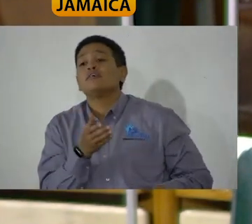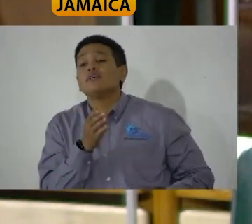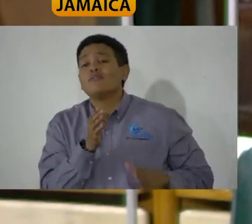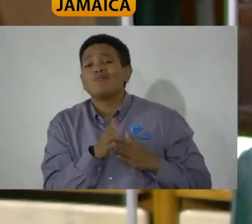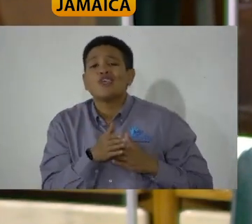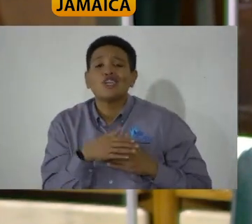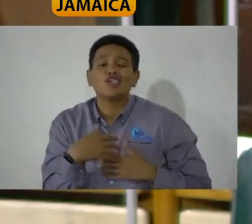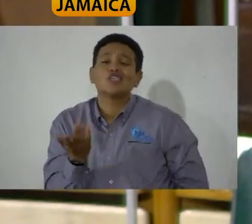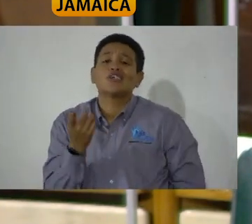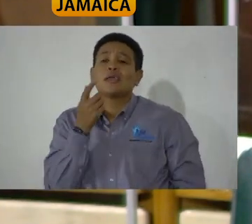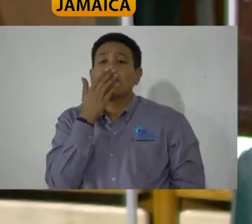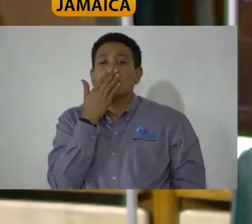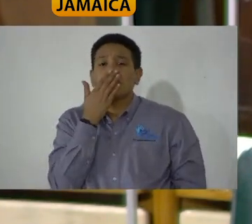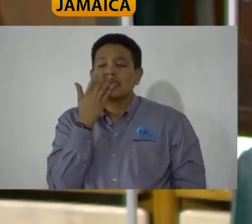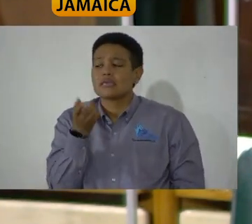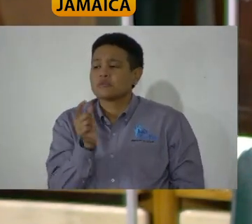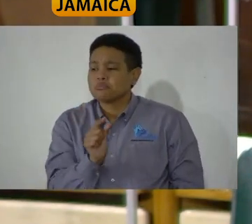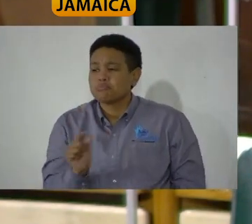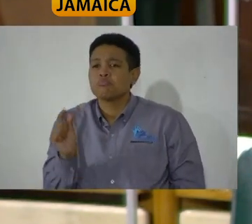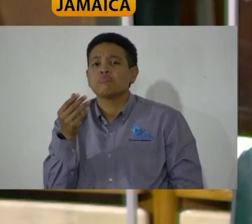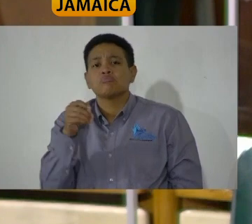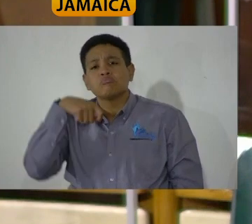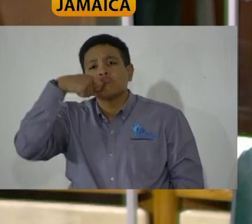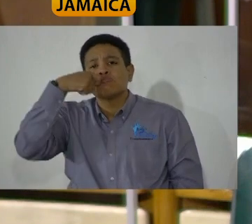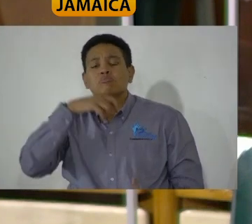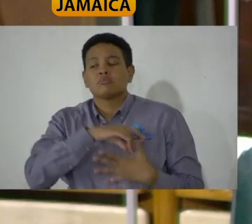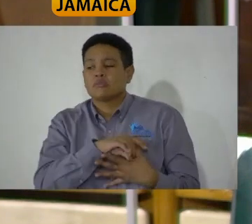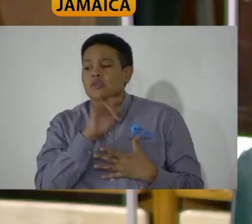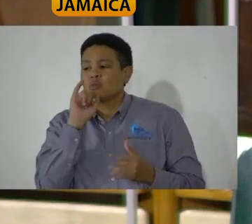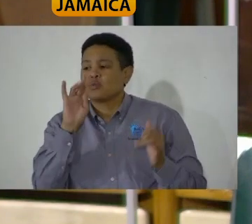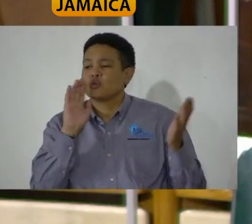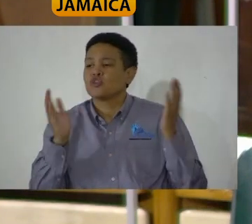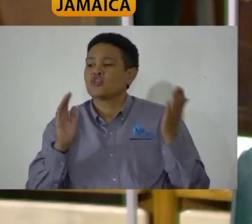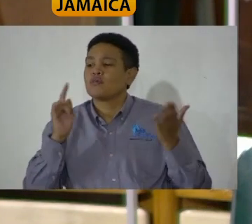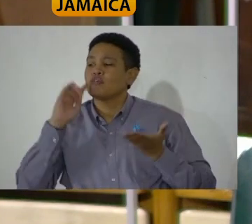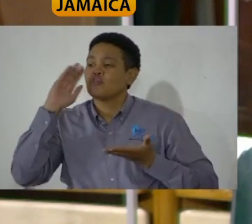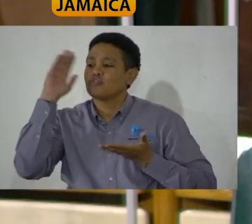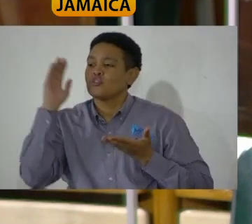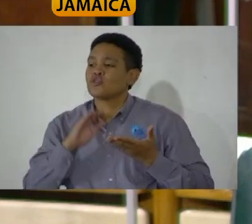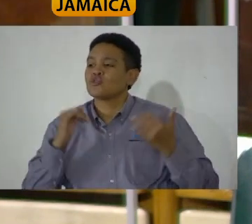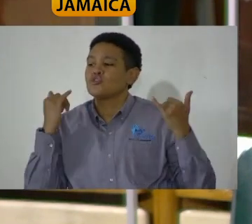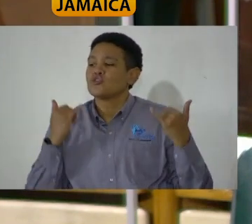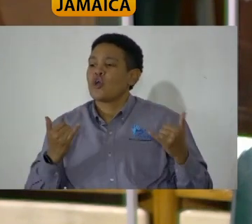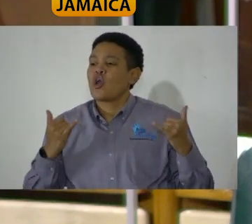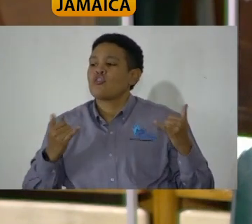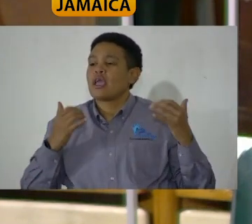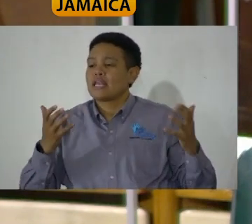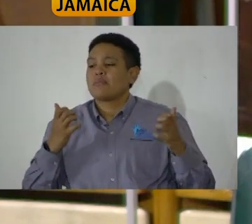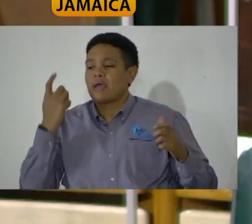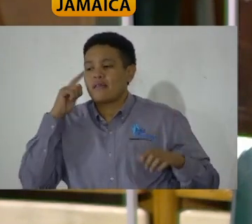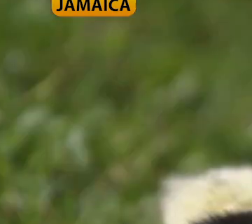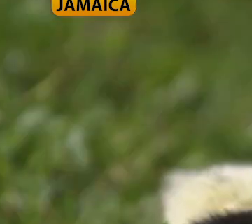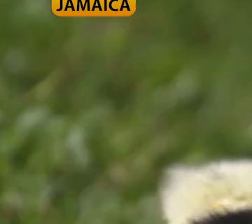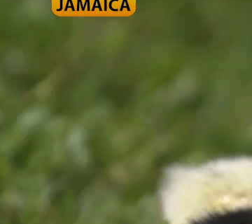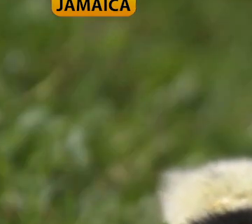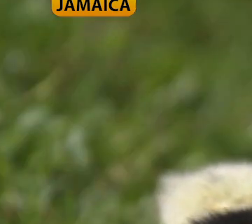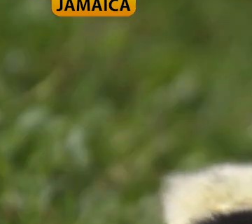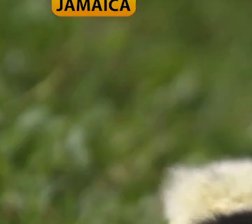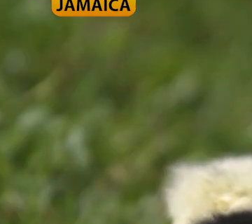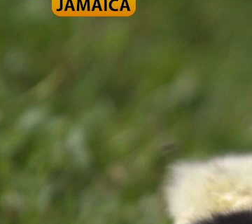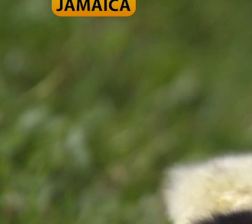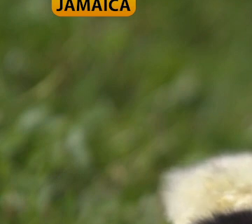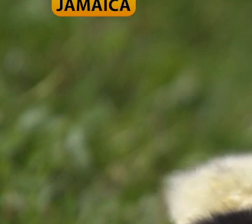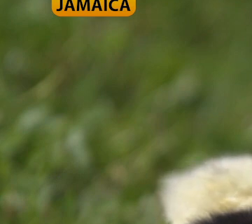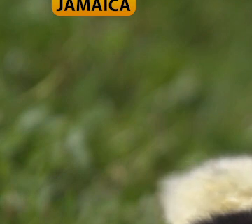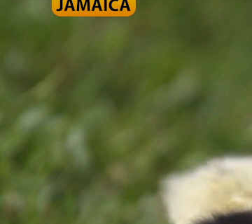fish, and pigs, which we believe will serve to reduce the current demand for poultry. A call